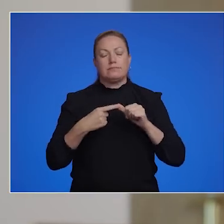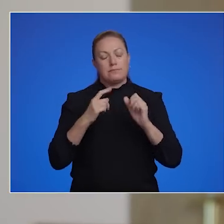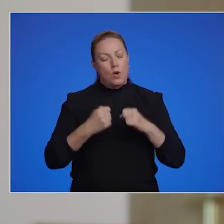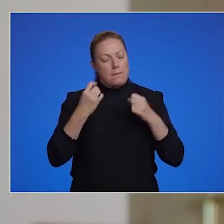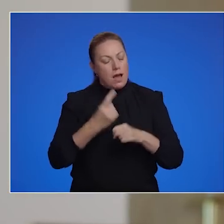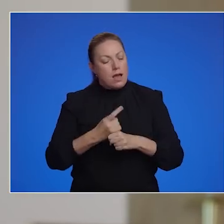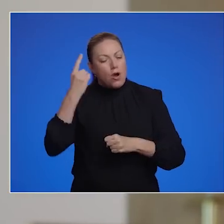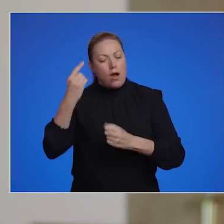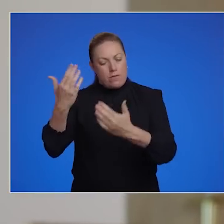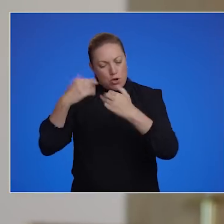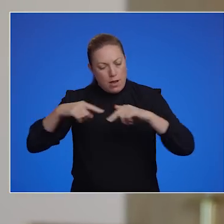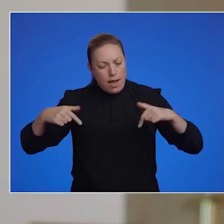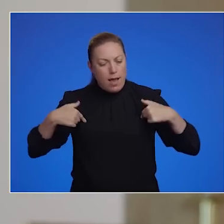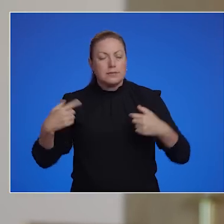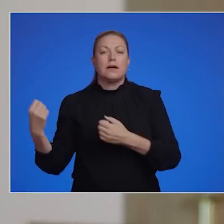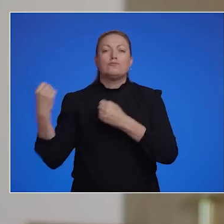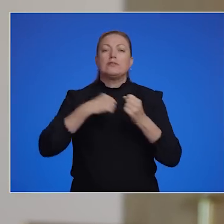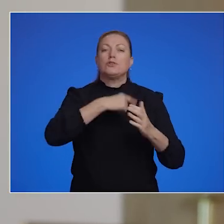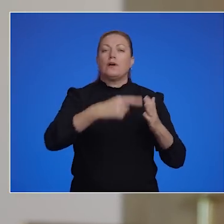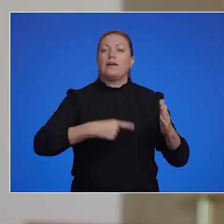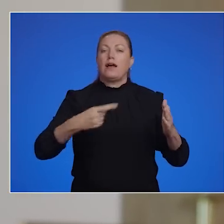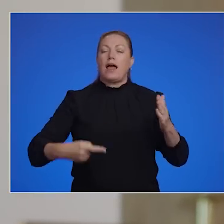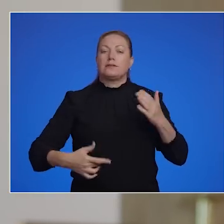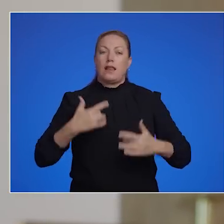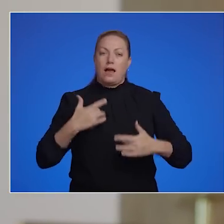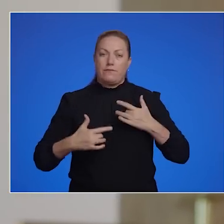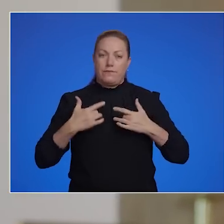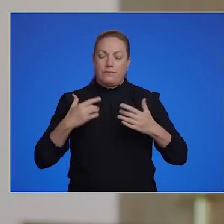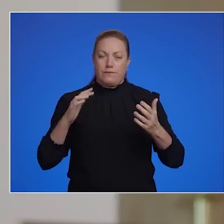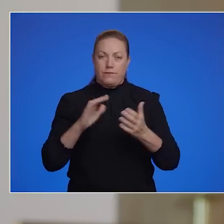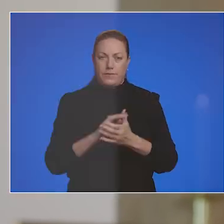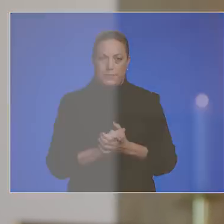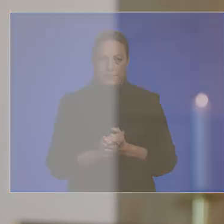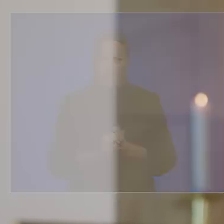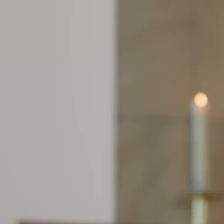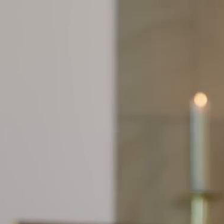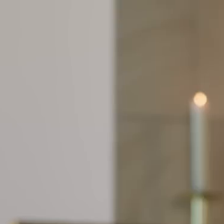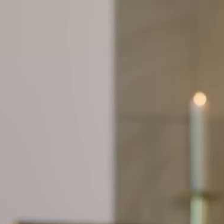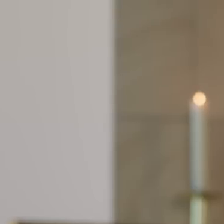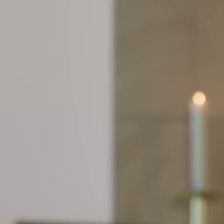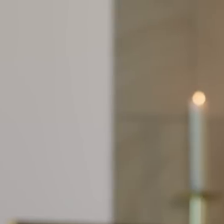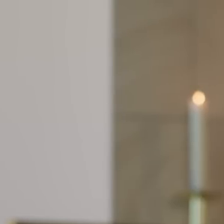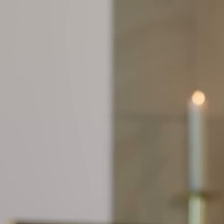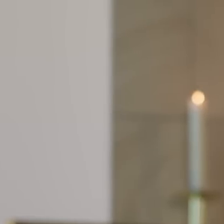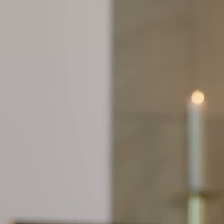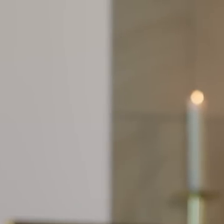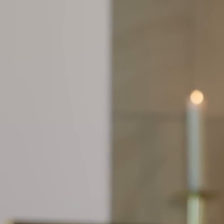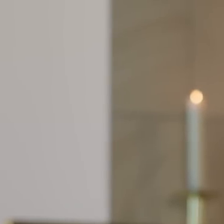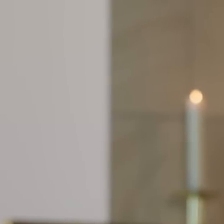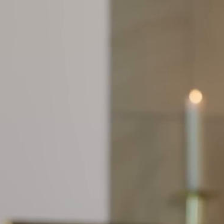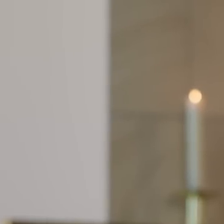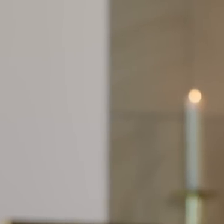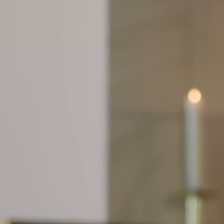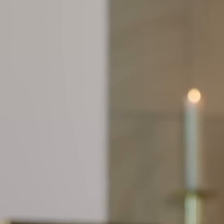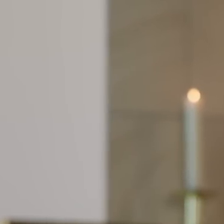Almighty God have mercy on us, forgive us our sins, and bring us to everlasting life. Amen. Glory to God in the highest. And on